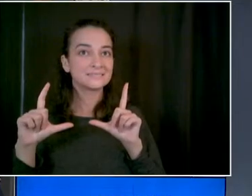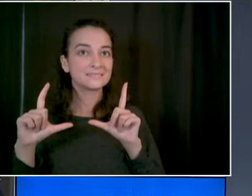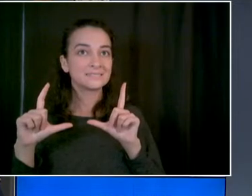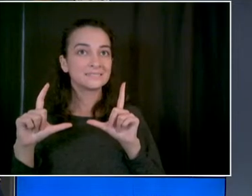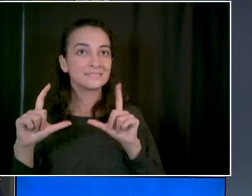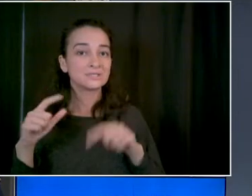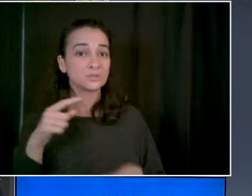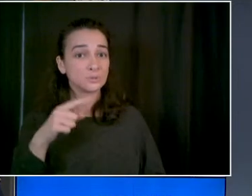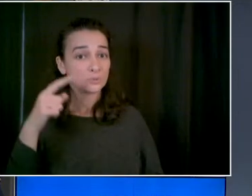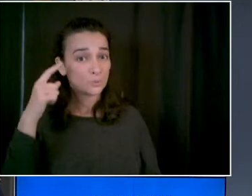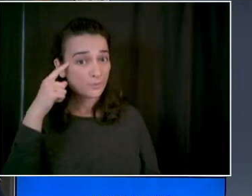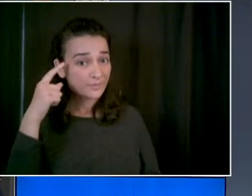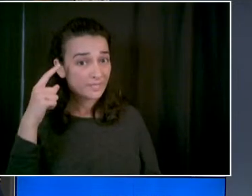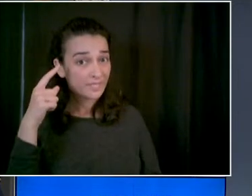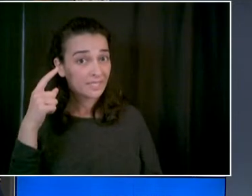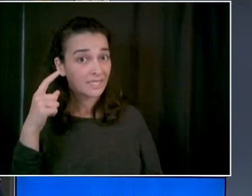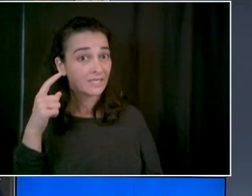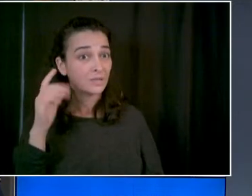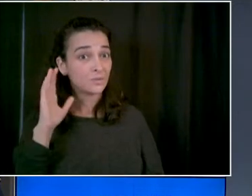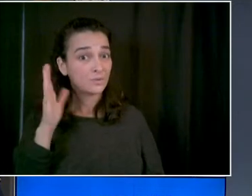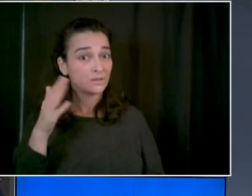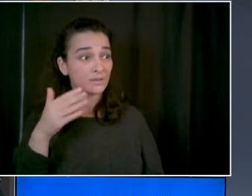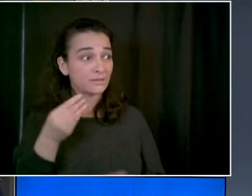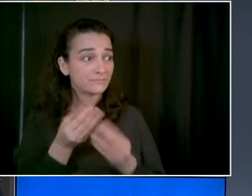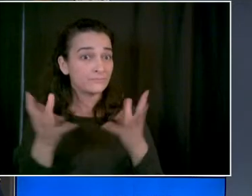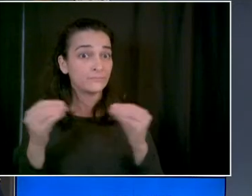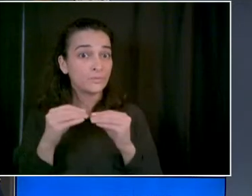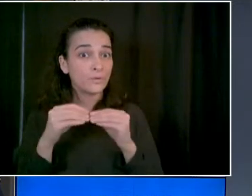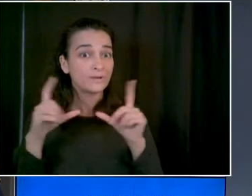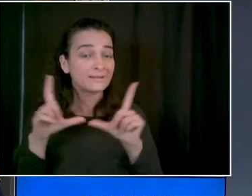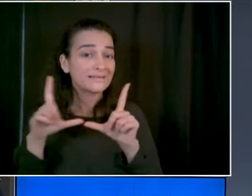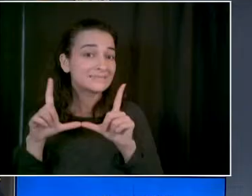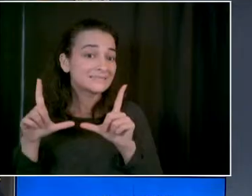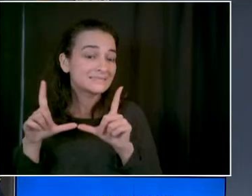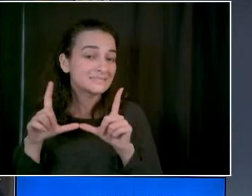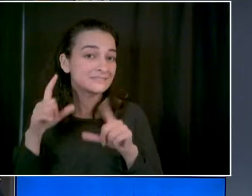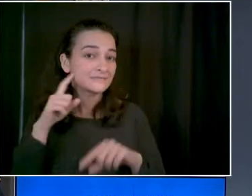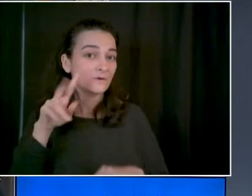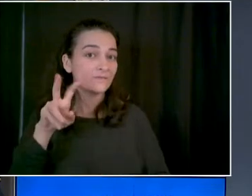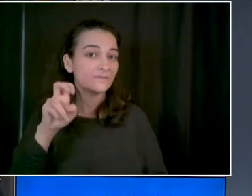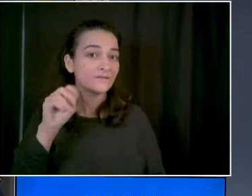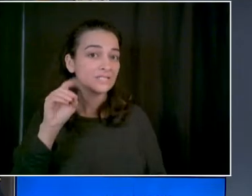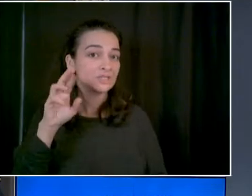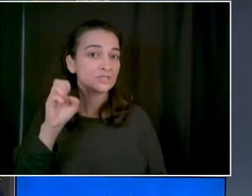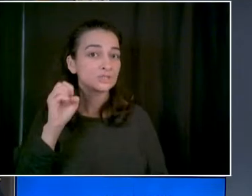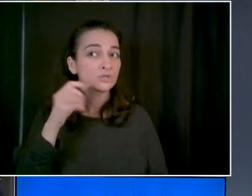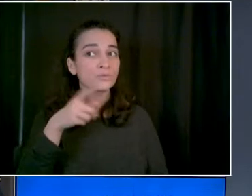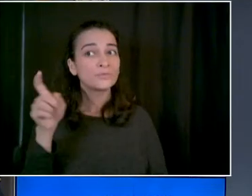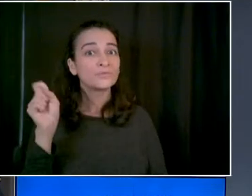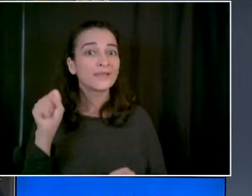them to have more license in order to be legal on the streets? This is vendors. You took okay.